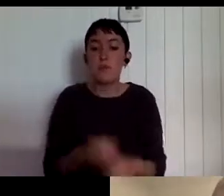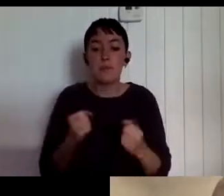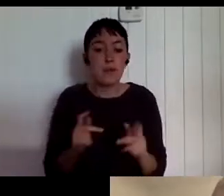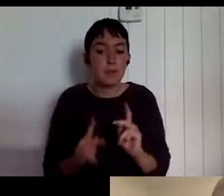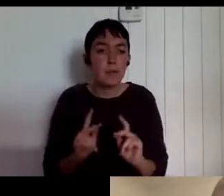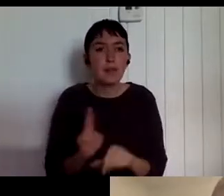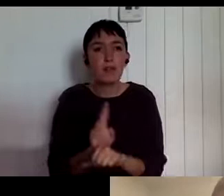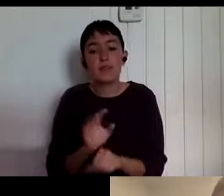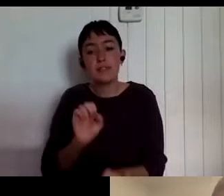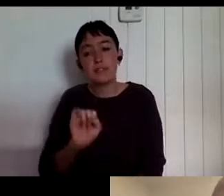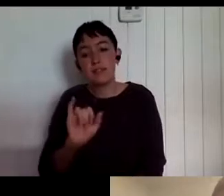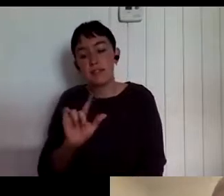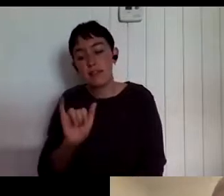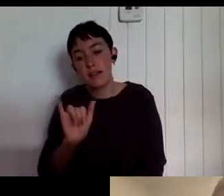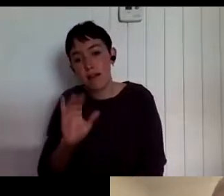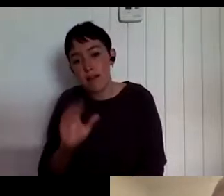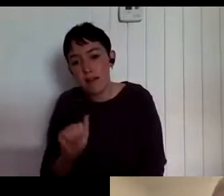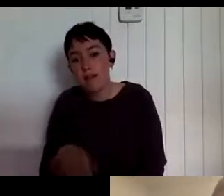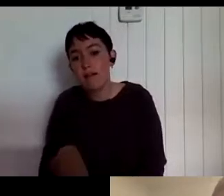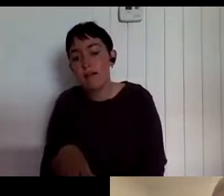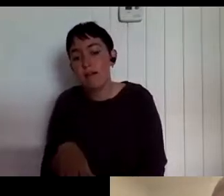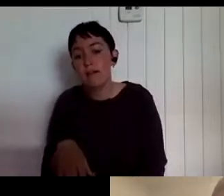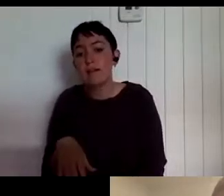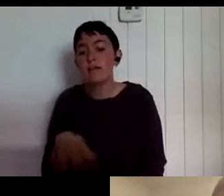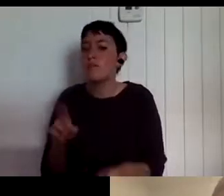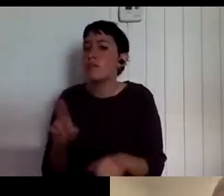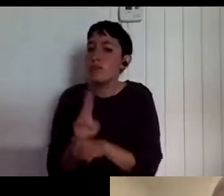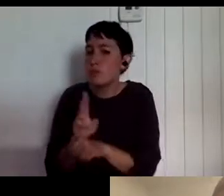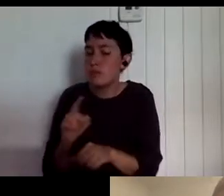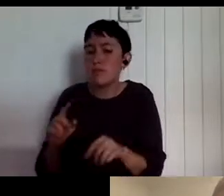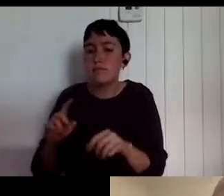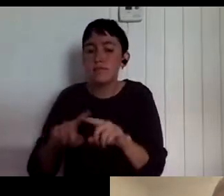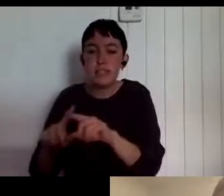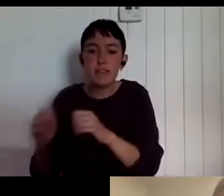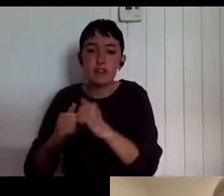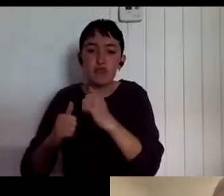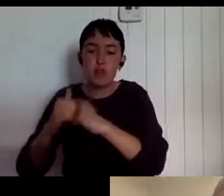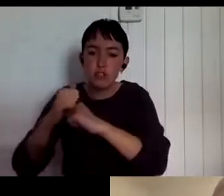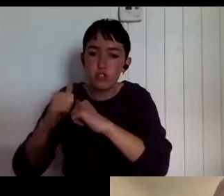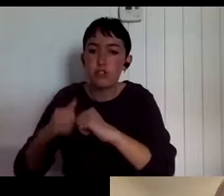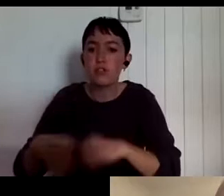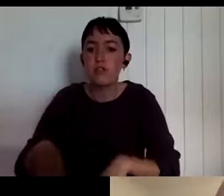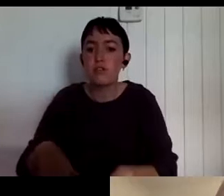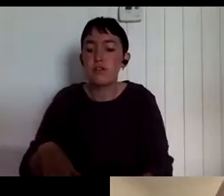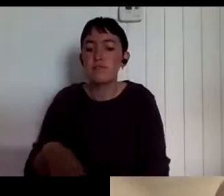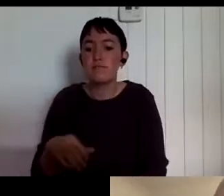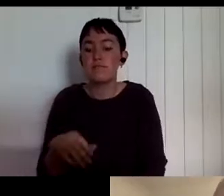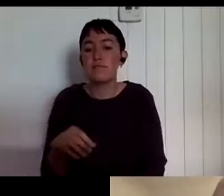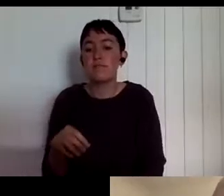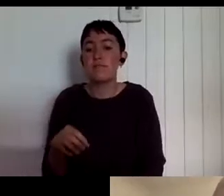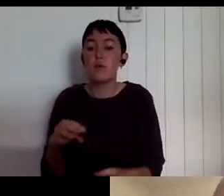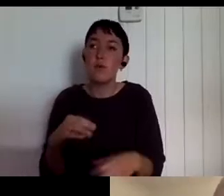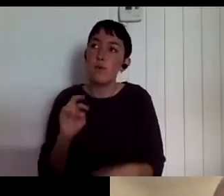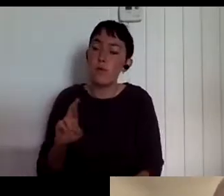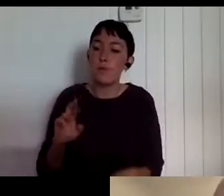that, really the key is either changing the structure such that you could have these volume expansions and not break, or make polymers, which